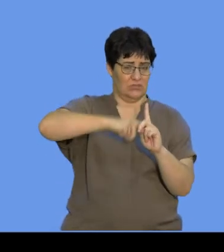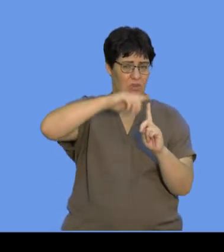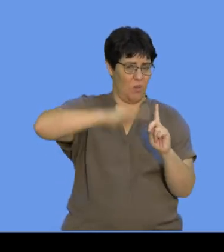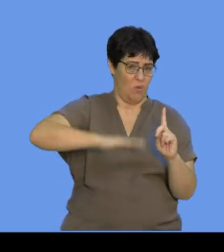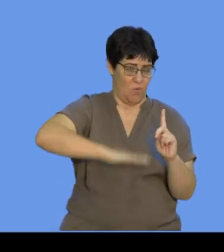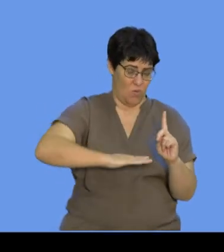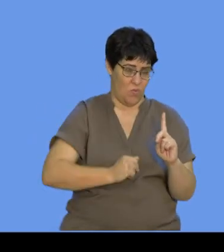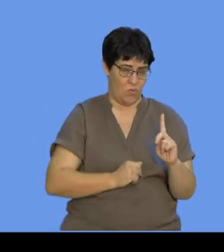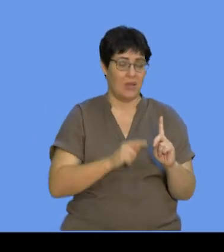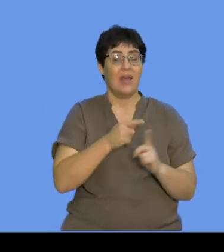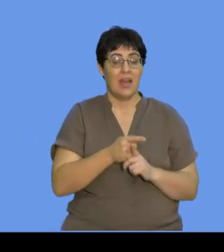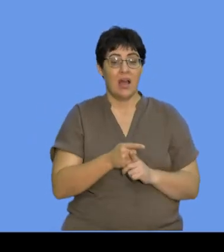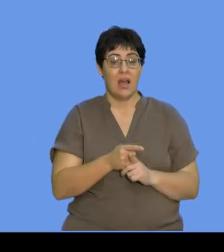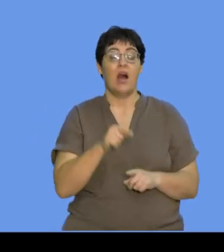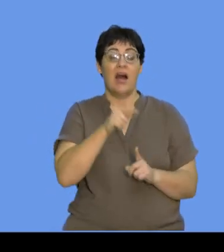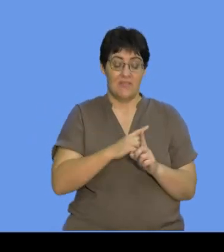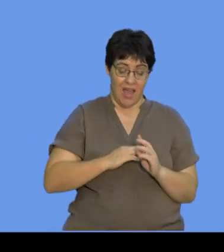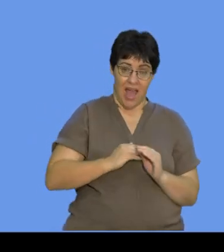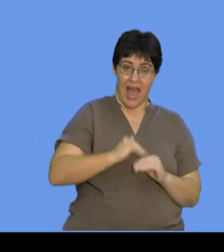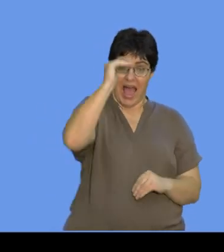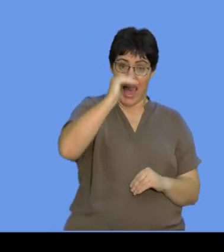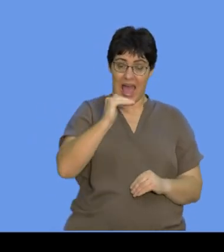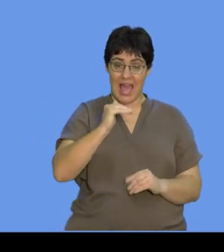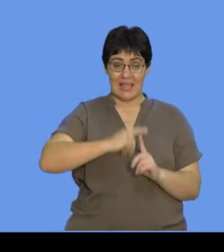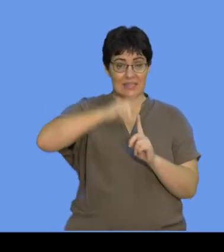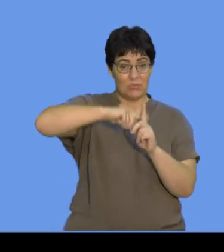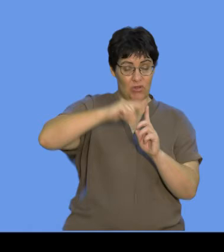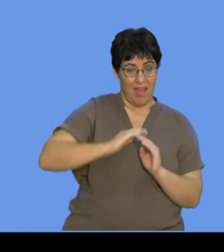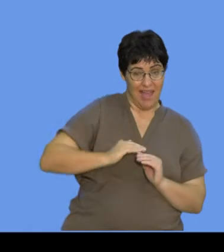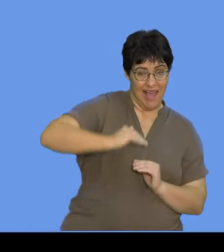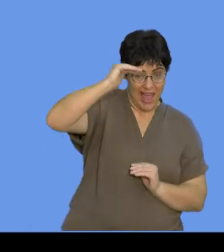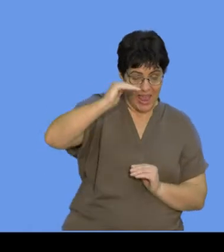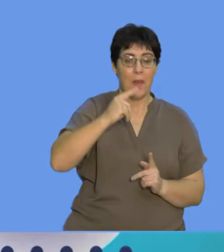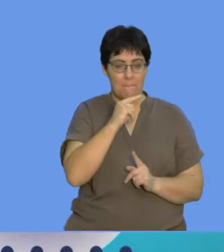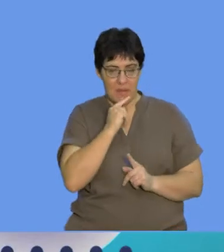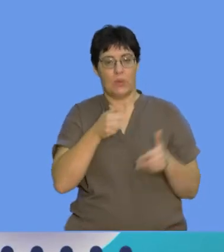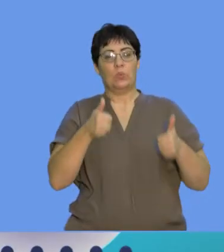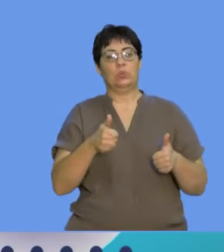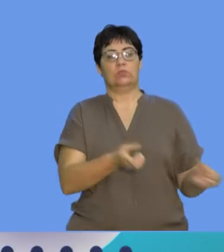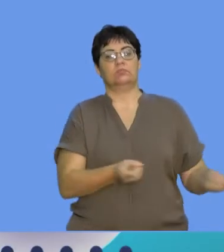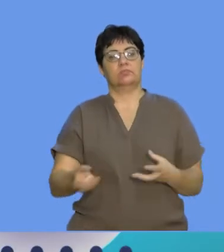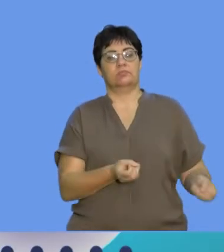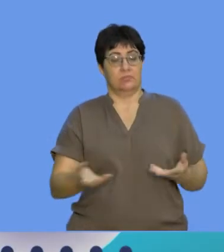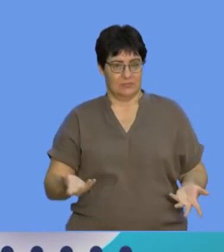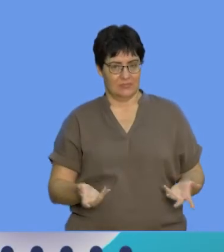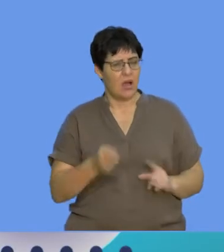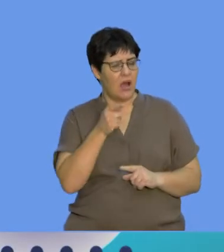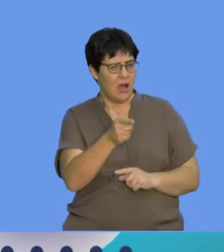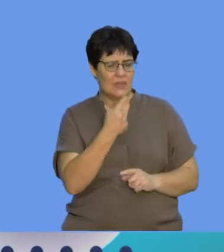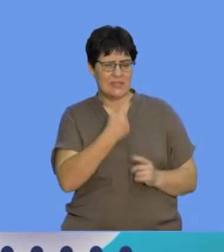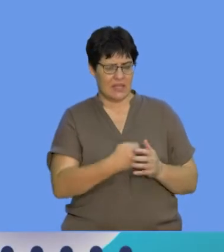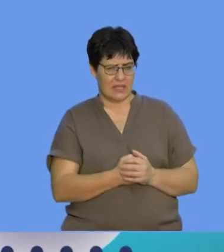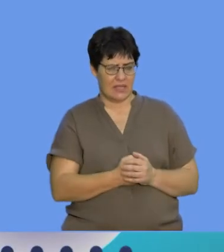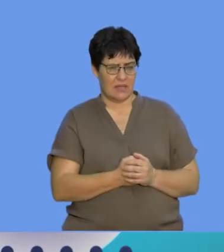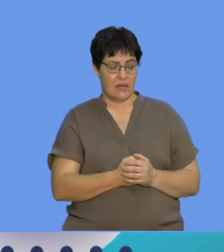okay, while good electrical conductors at high temperatures. So this takes us to a very important realization to say that